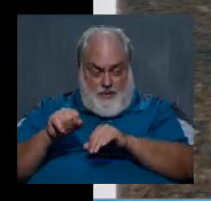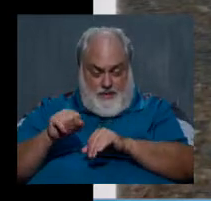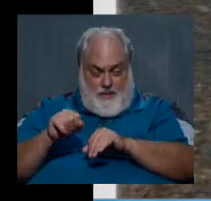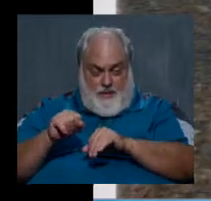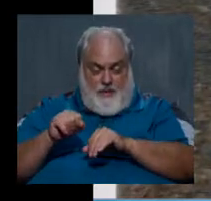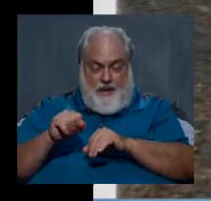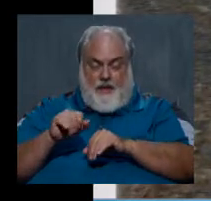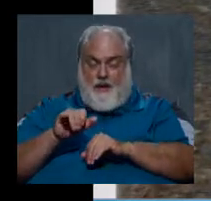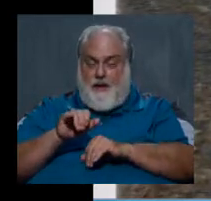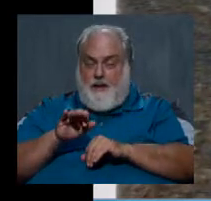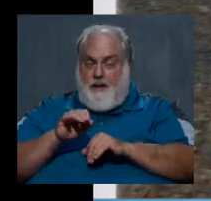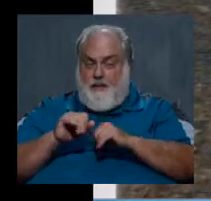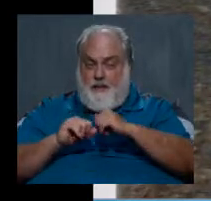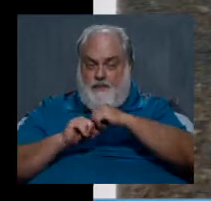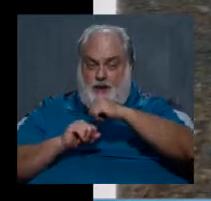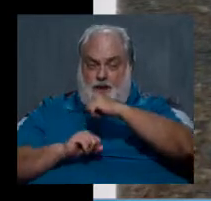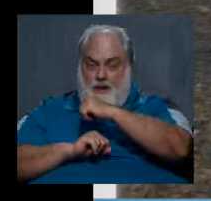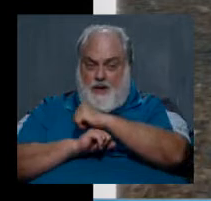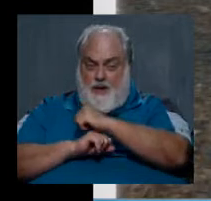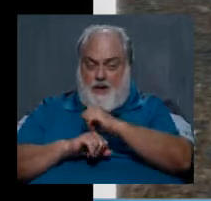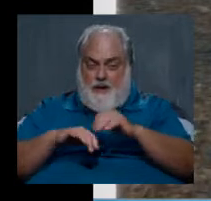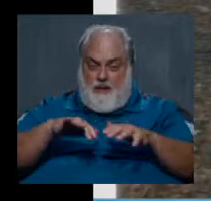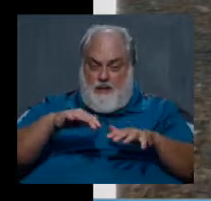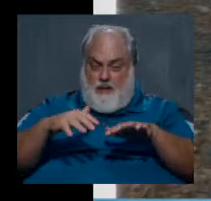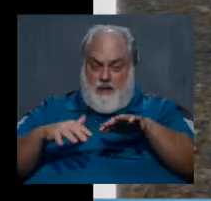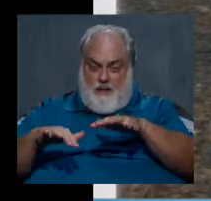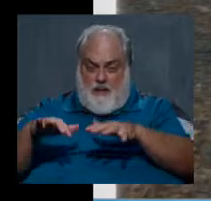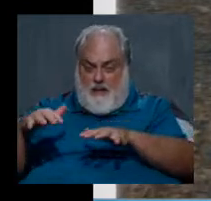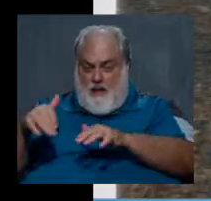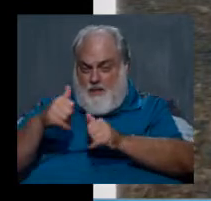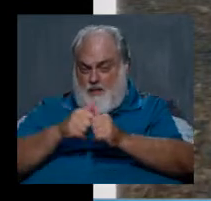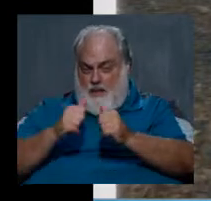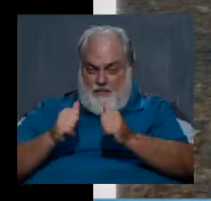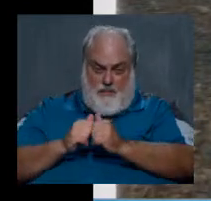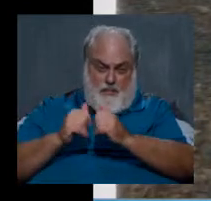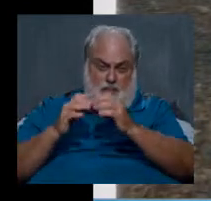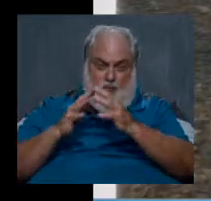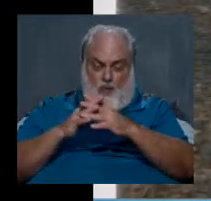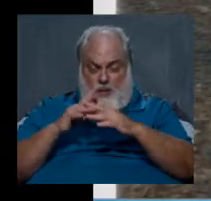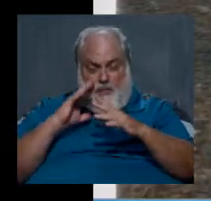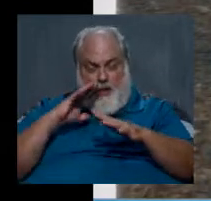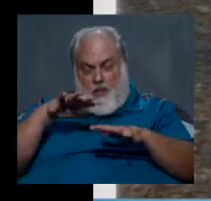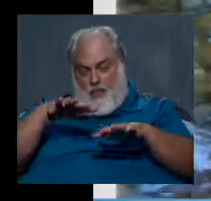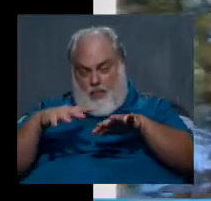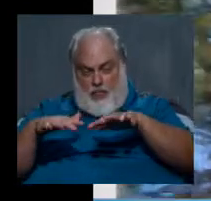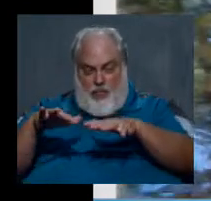foundation is crooked and warped, everything that goes up is going to be crooked and warped.